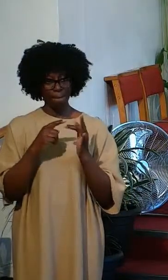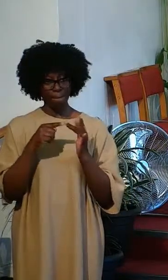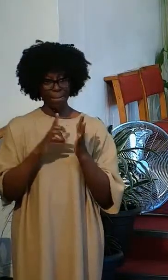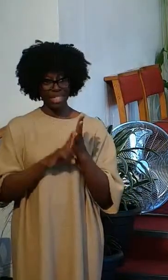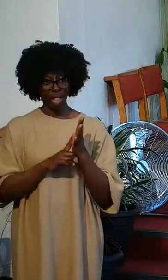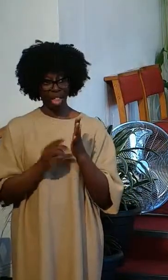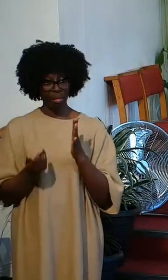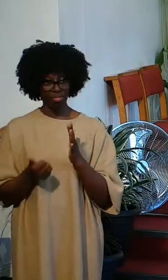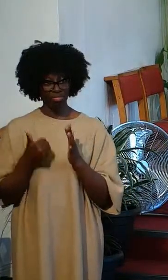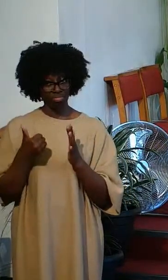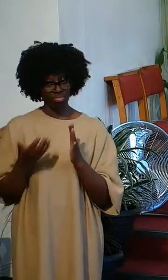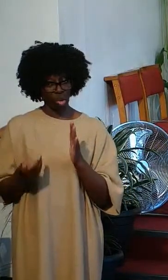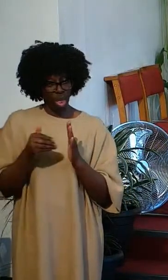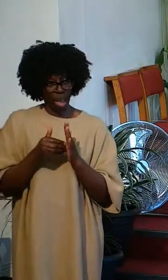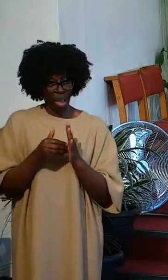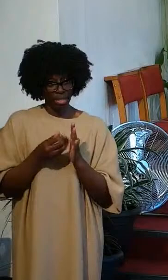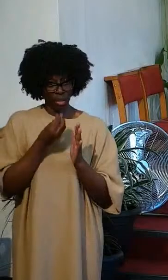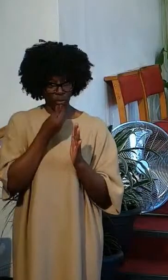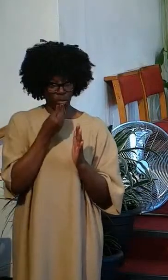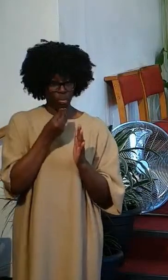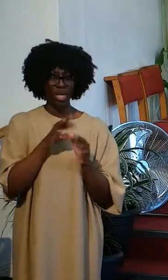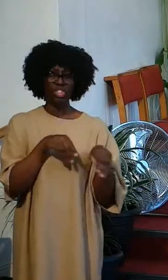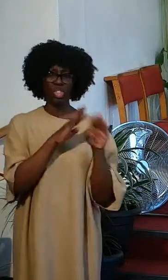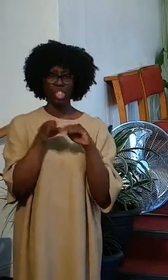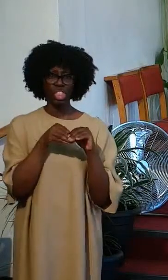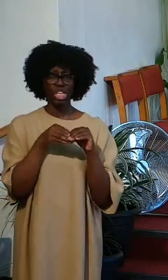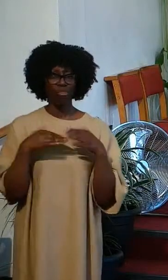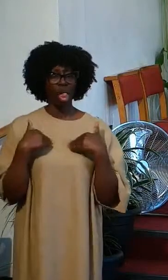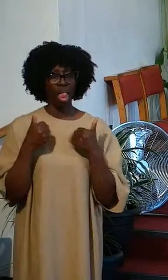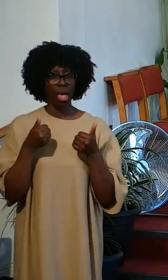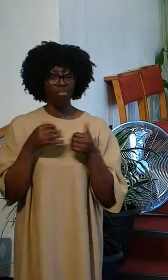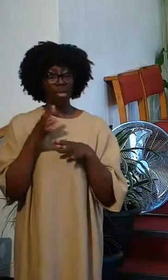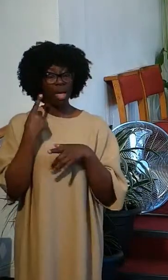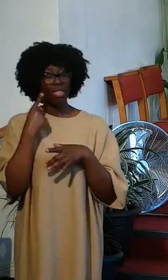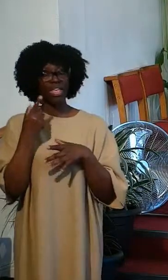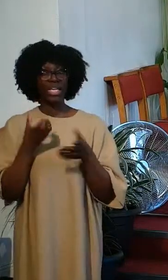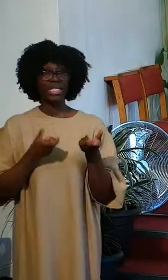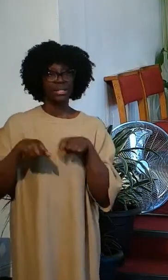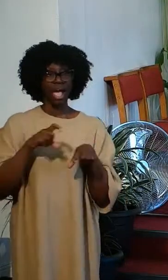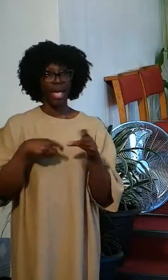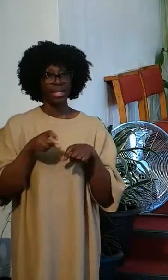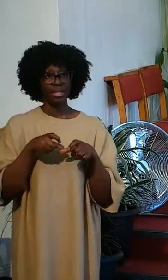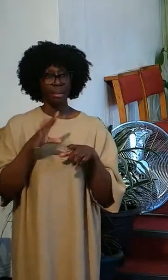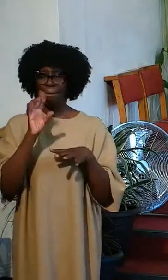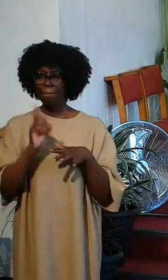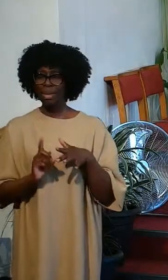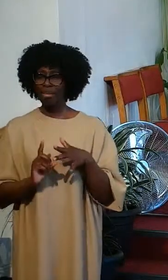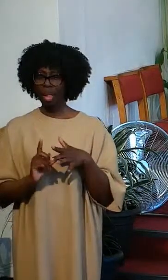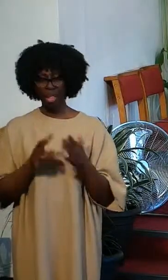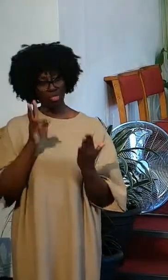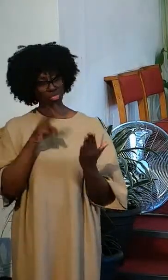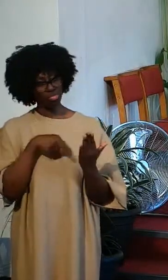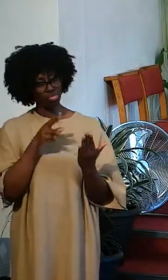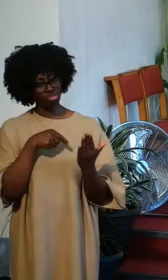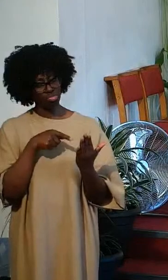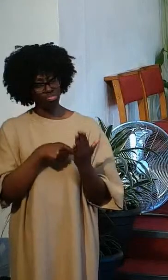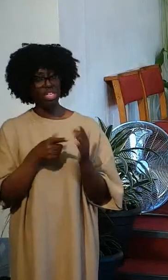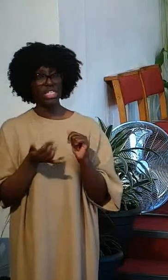I think the key thing when we're looking at general health, often in science, people read something.